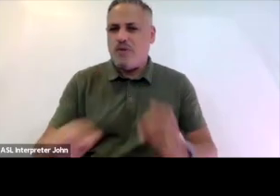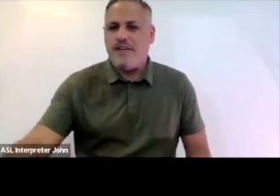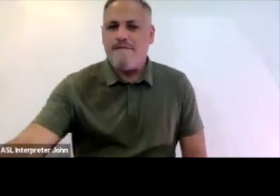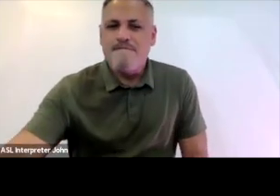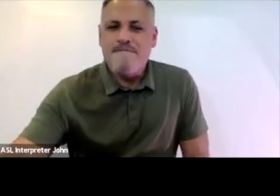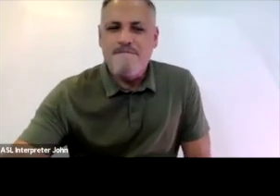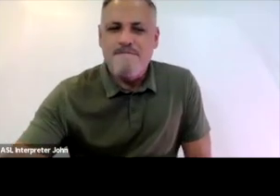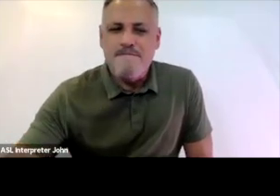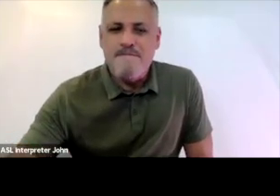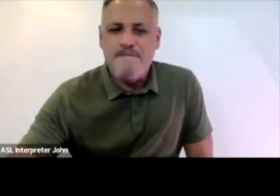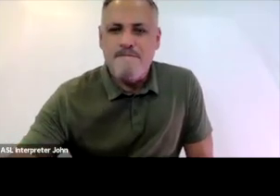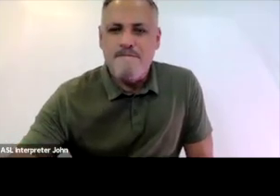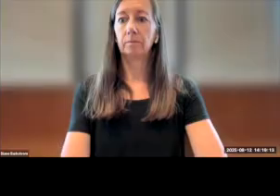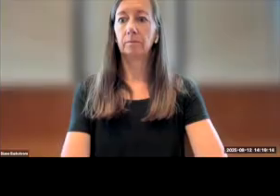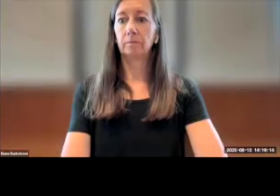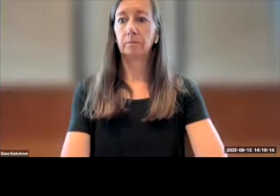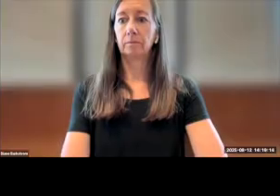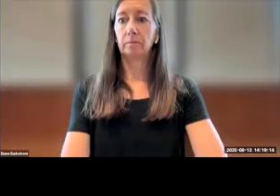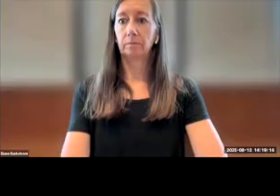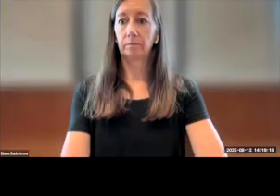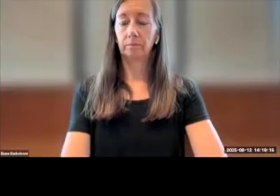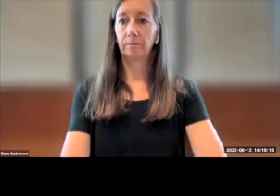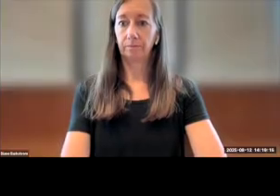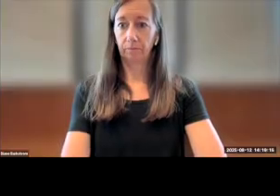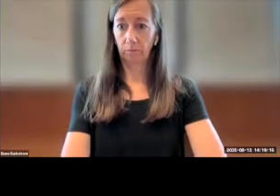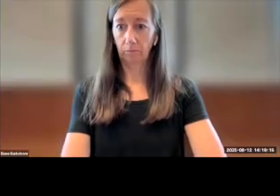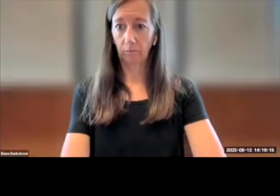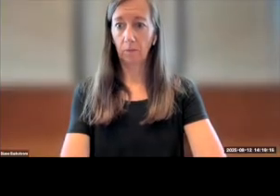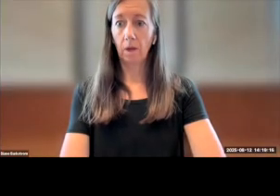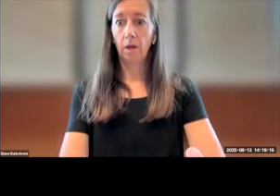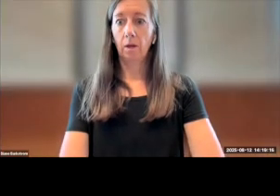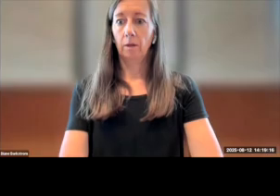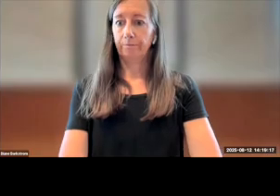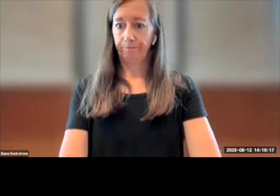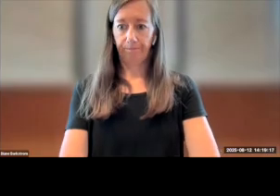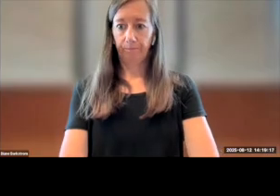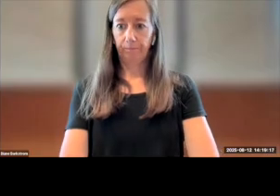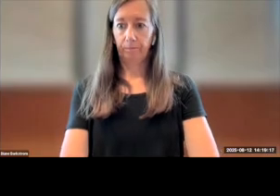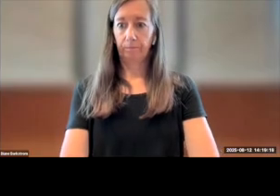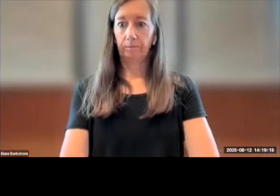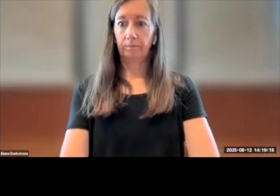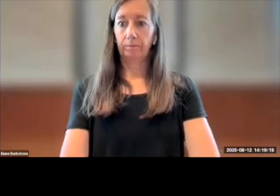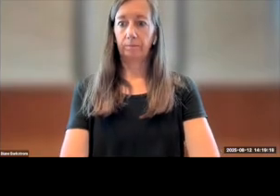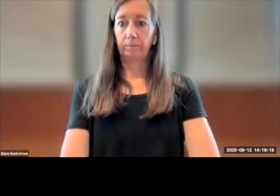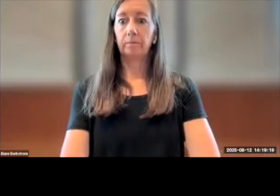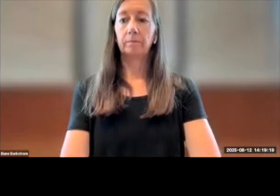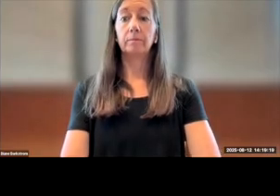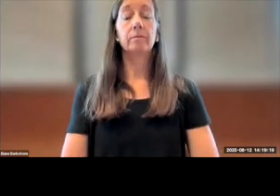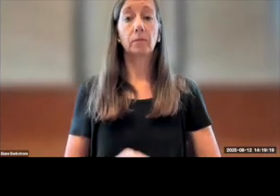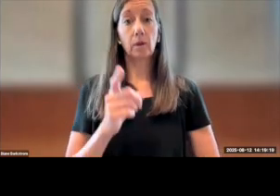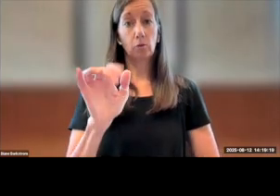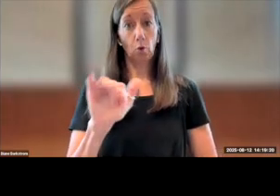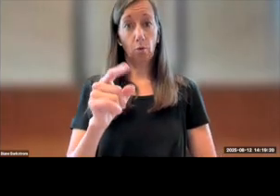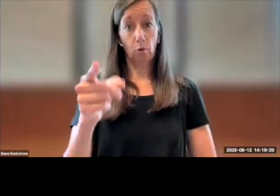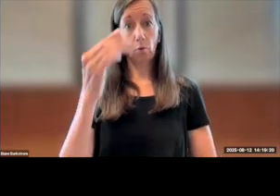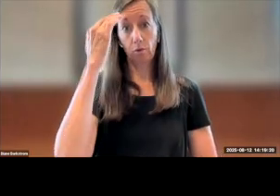You are not entitled to benefits, vacation, sick leave, things like that. So just so that you know, as an employee,